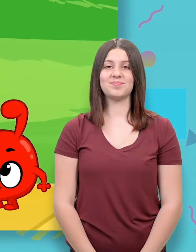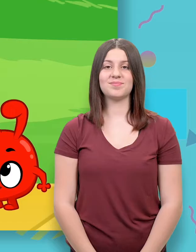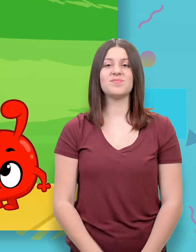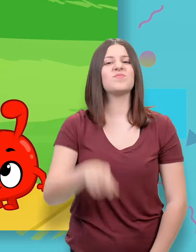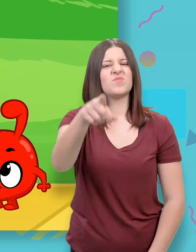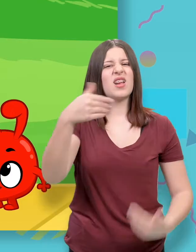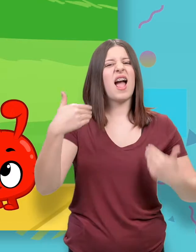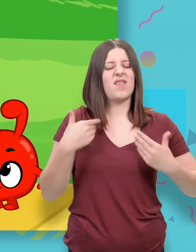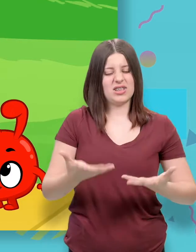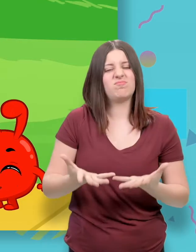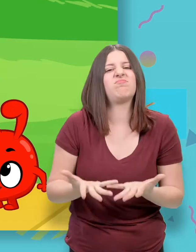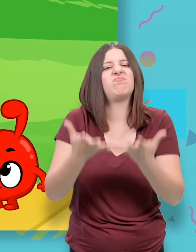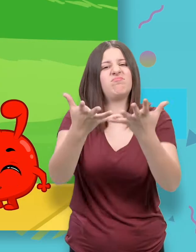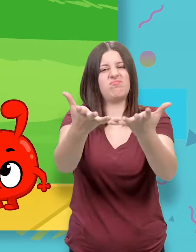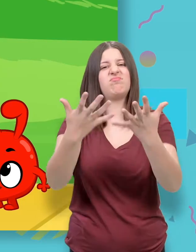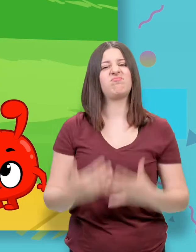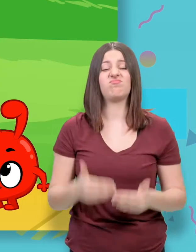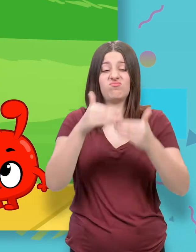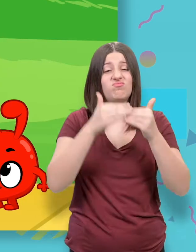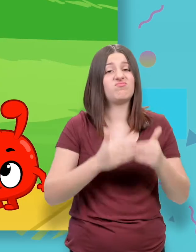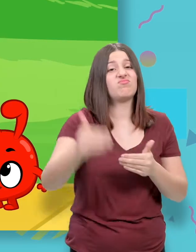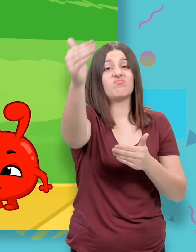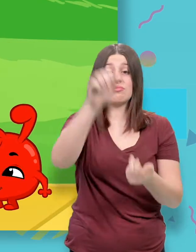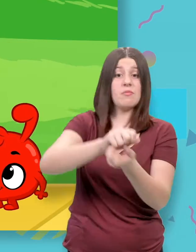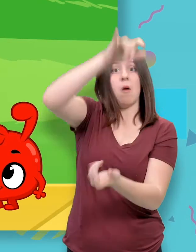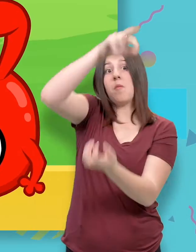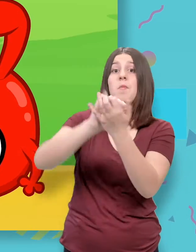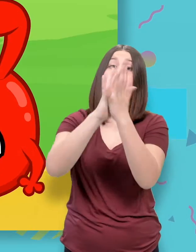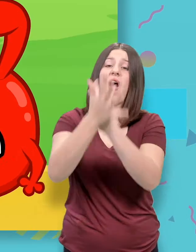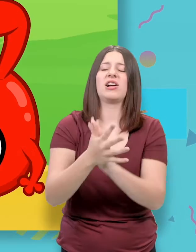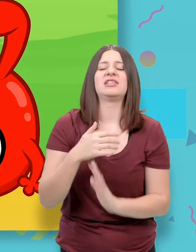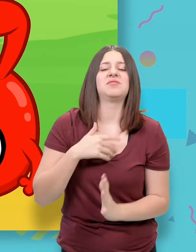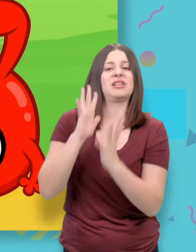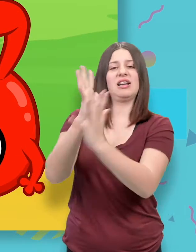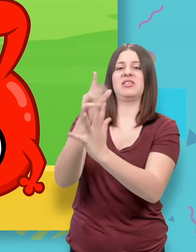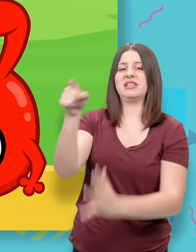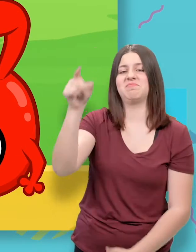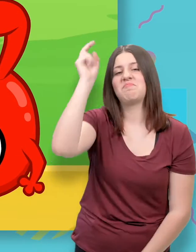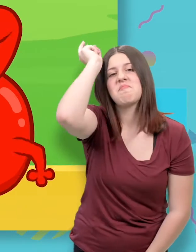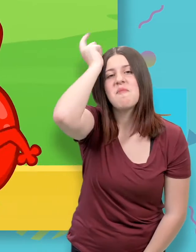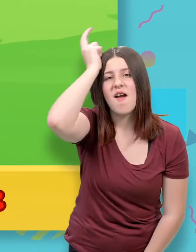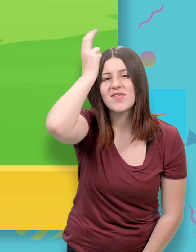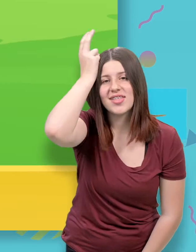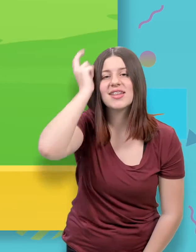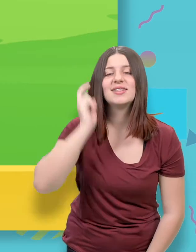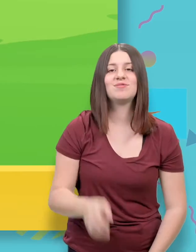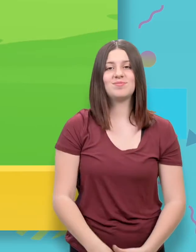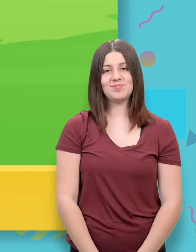You can have this back, Professor Rashid. From now on, I'll leave the morphing up to